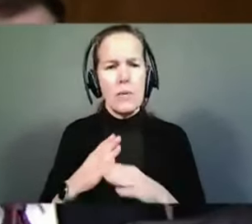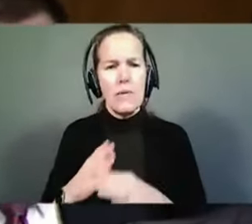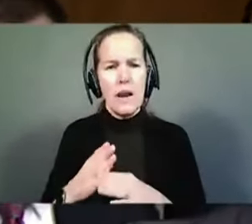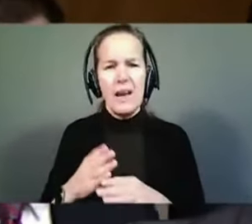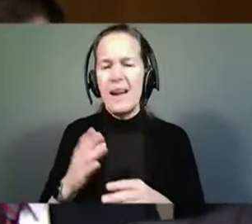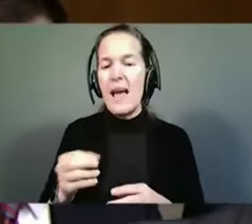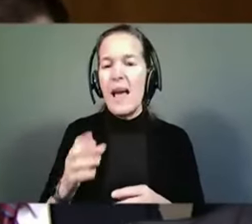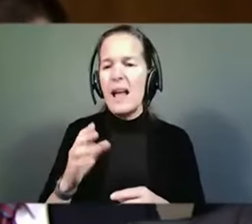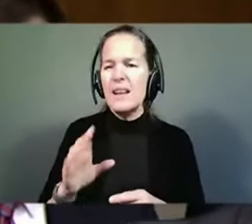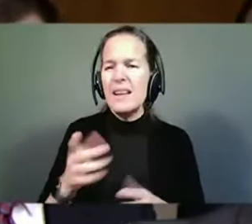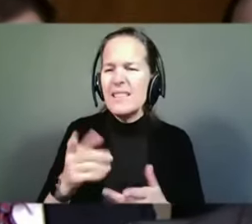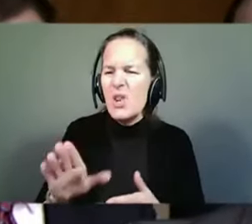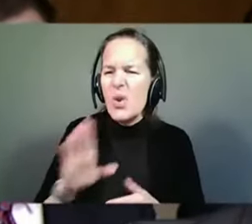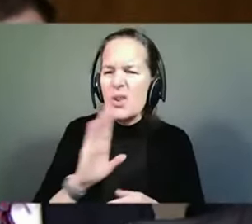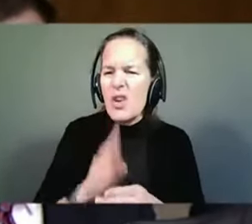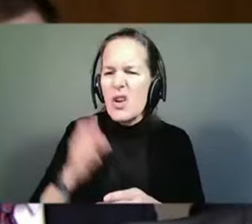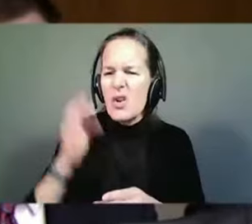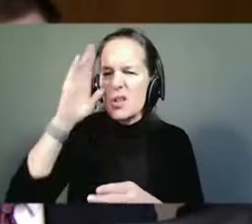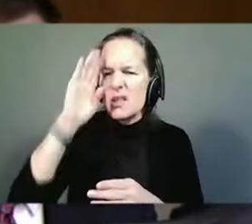sorry. Your daughter,